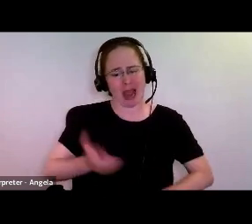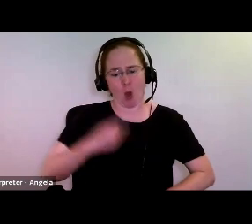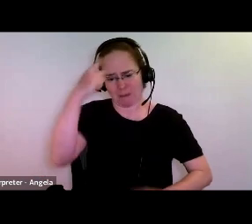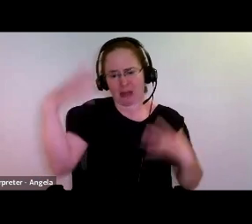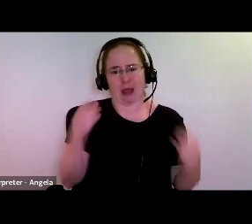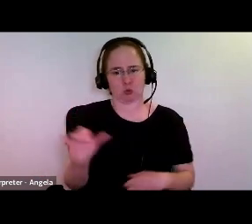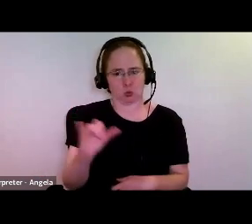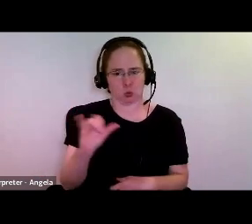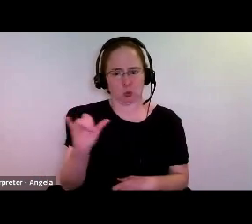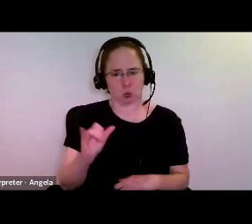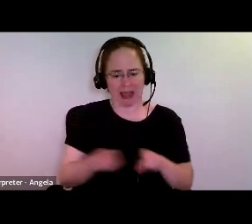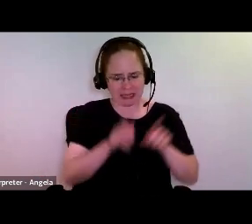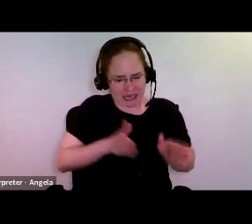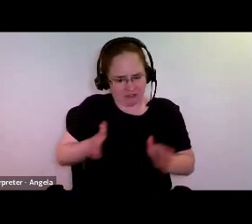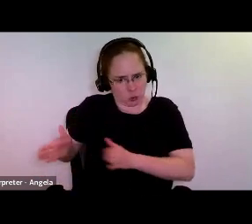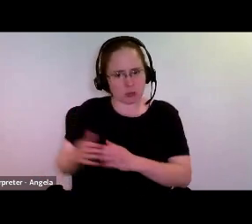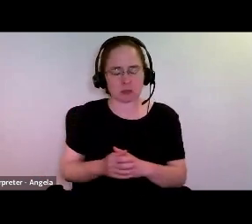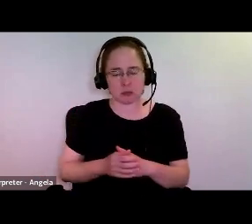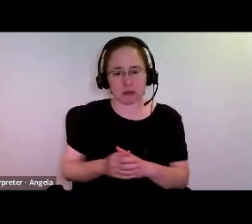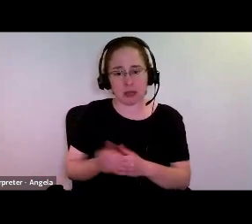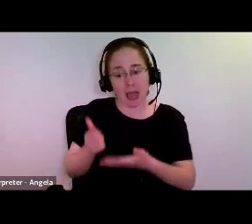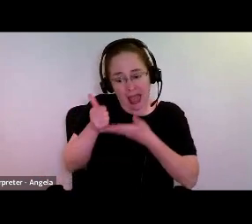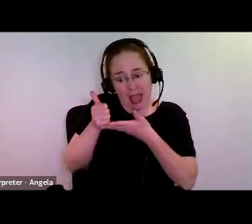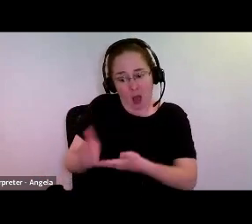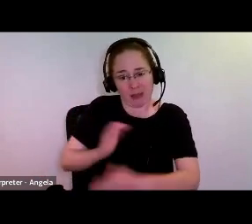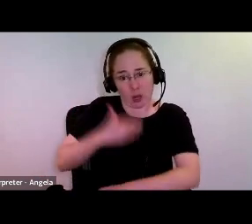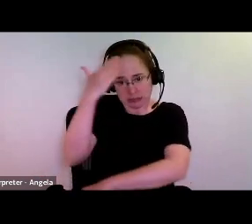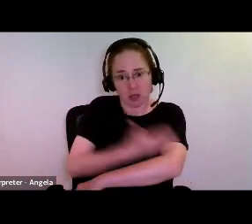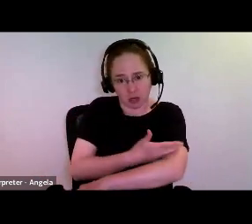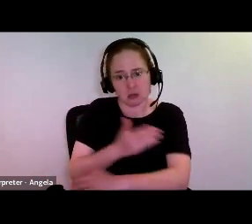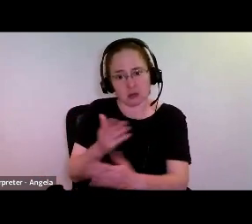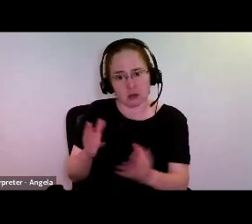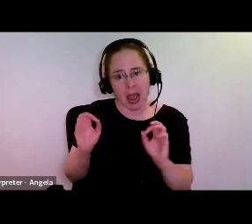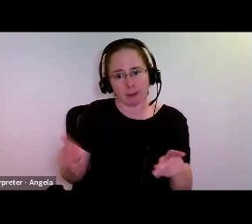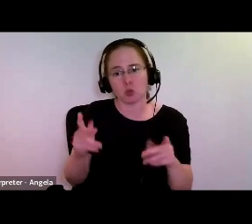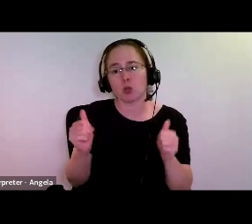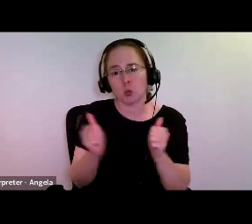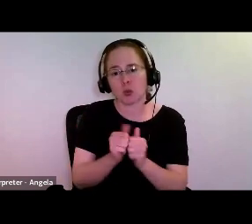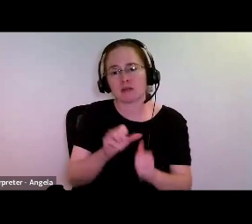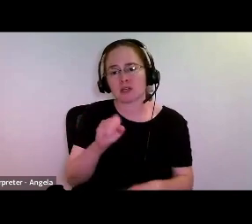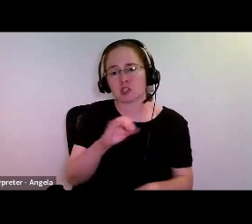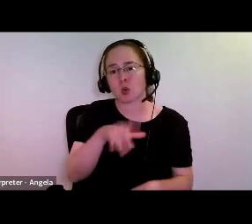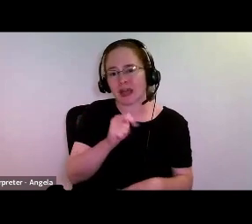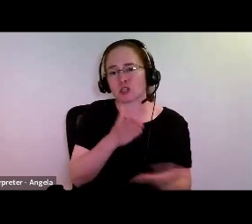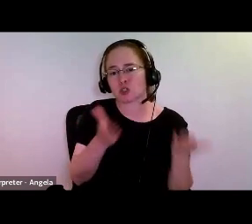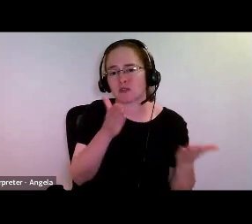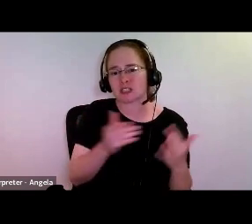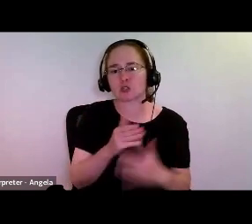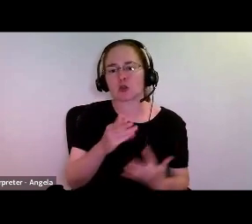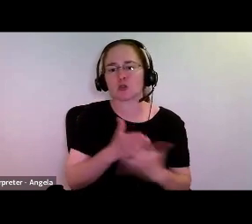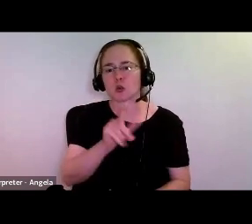health. While helping Luke, we had the opportunity with SOCAT's services through Tennessee